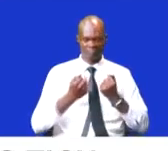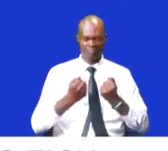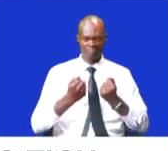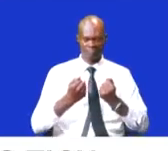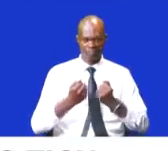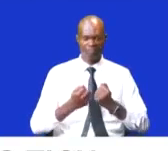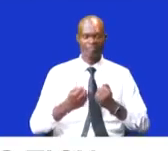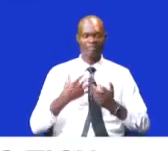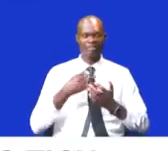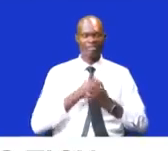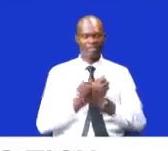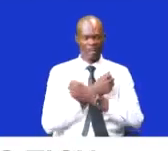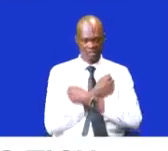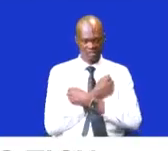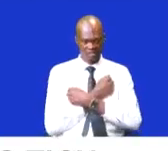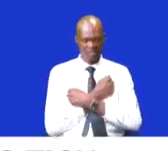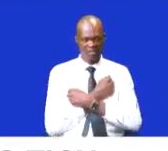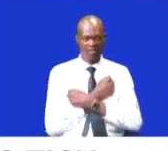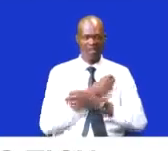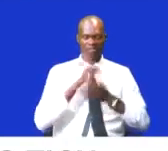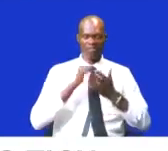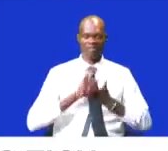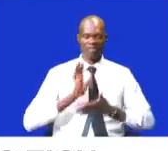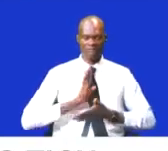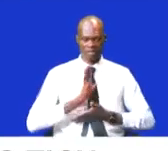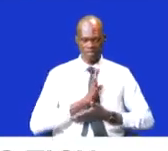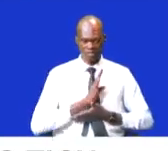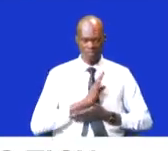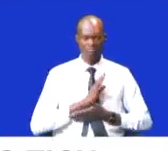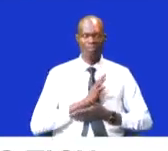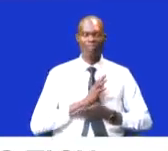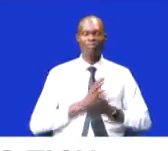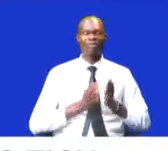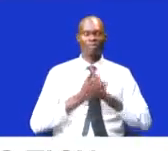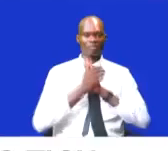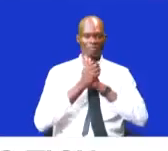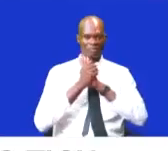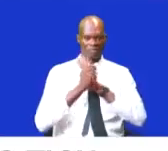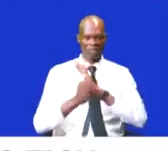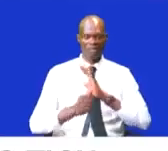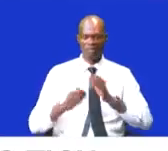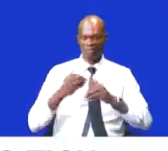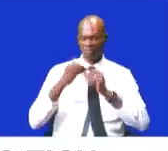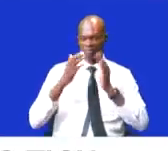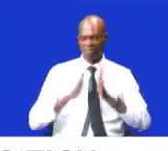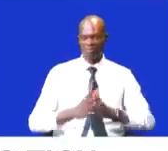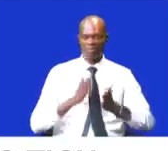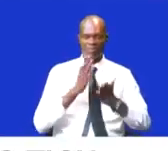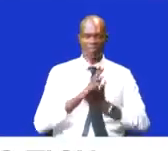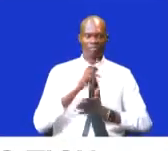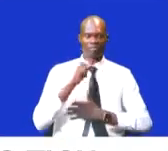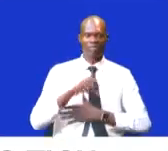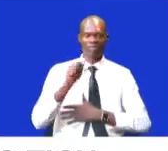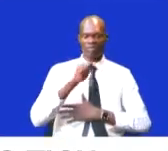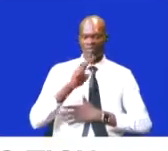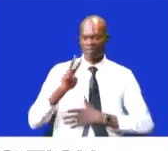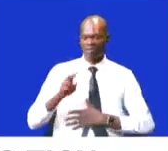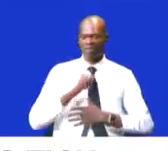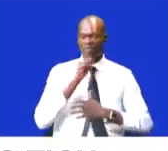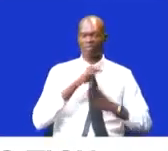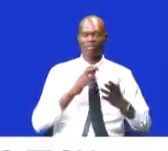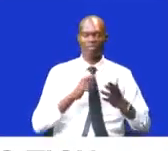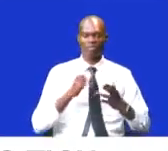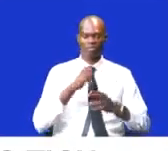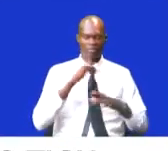and a new life into the board. My profession is an engineer. Public service is very key, not only to the